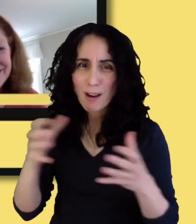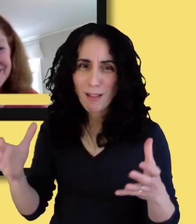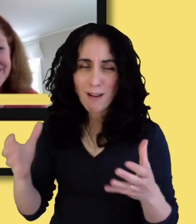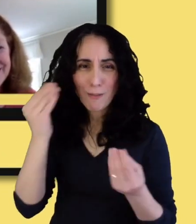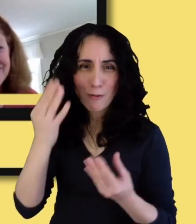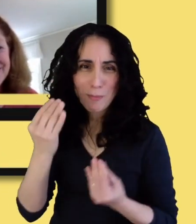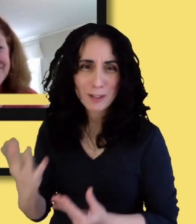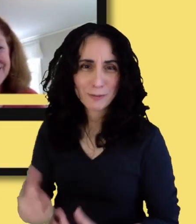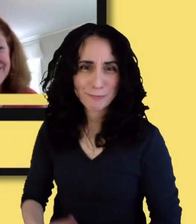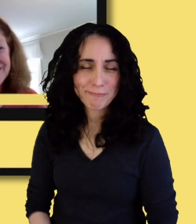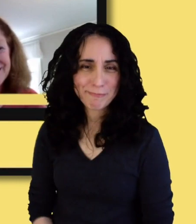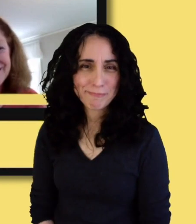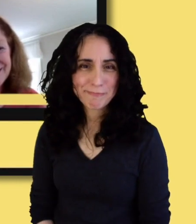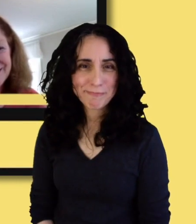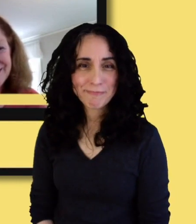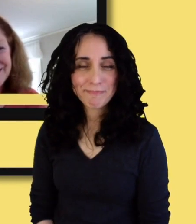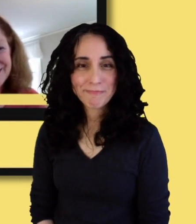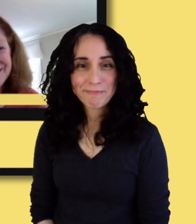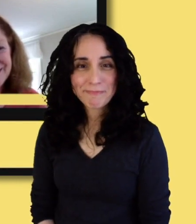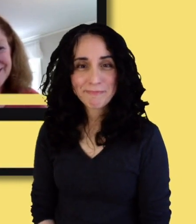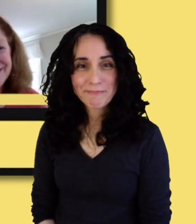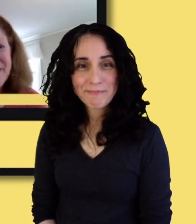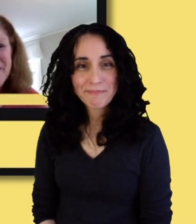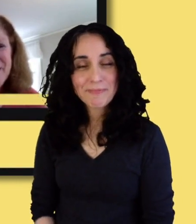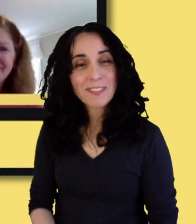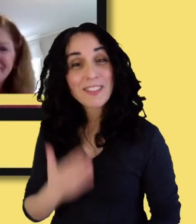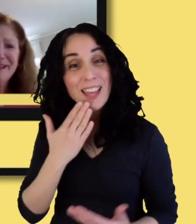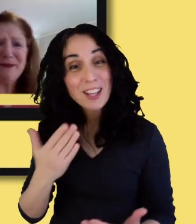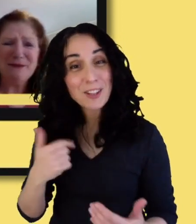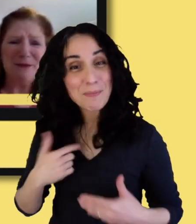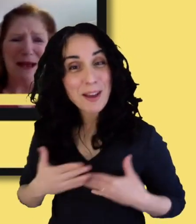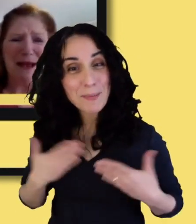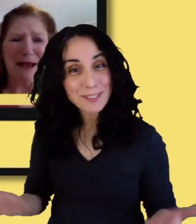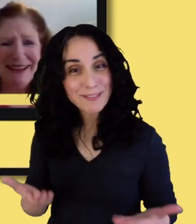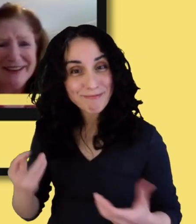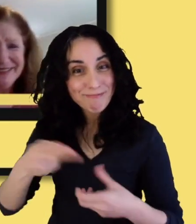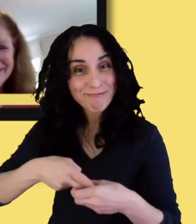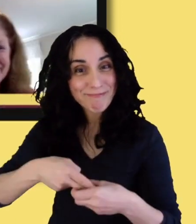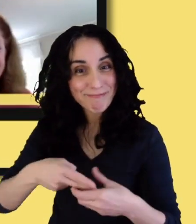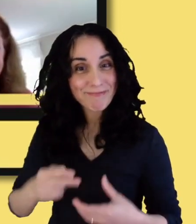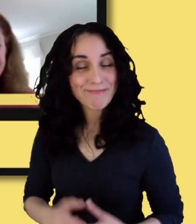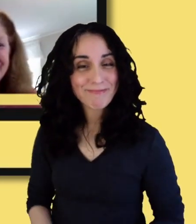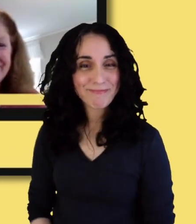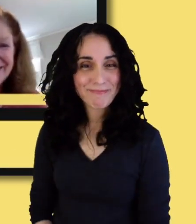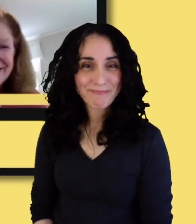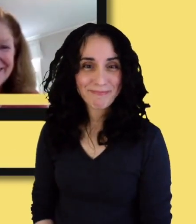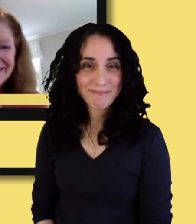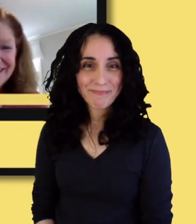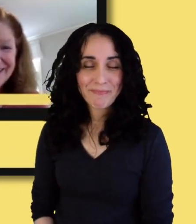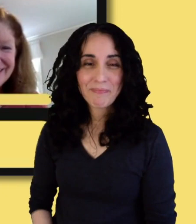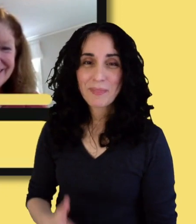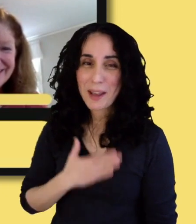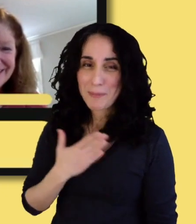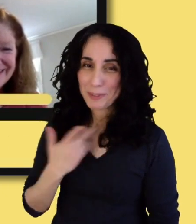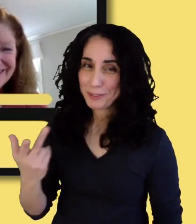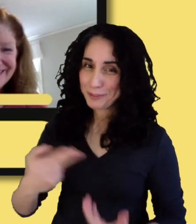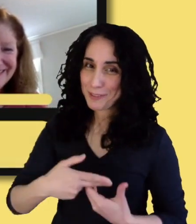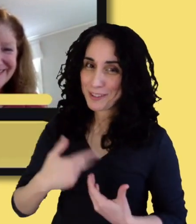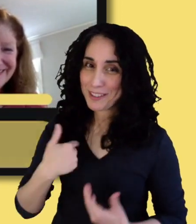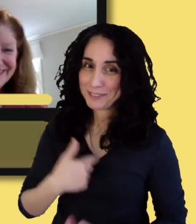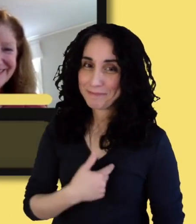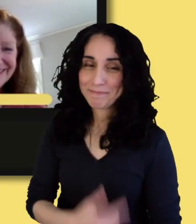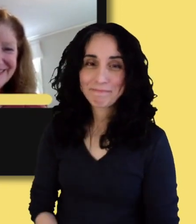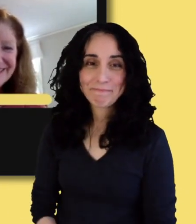to offer to everyone who might have questions. Oh, thank you. Well, I'm so happy to be here. Well, we're so happy to have you. My